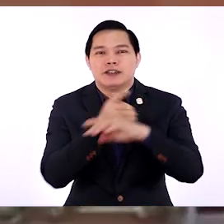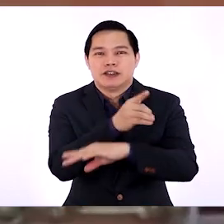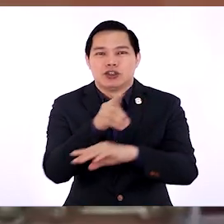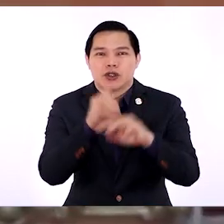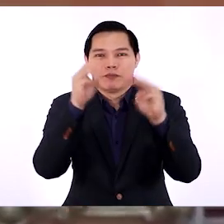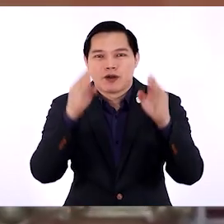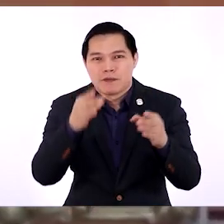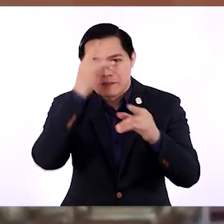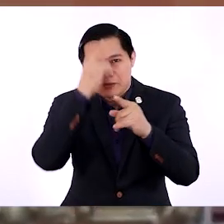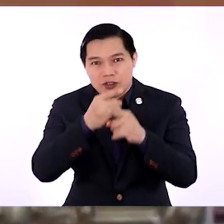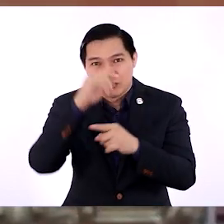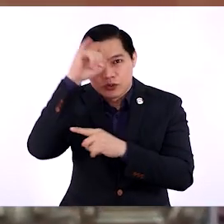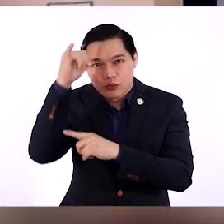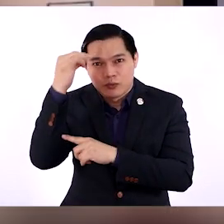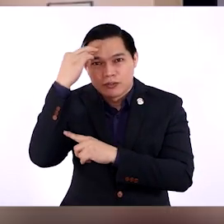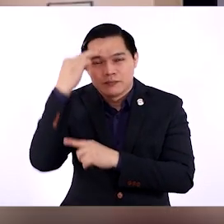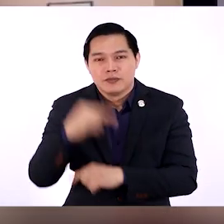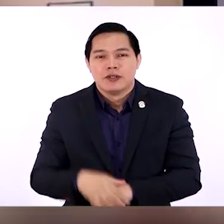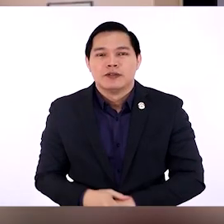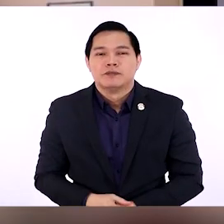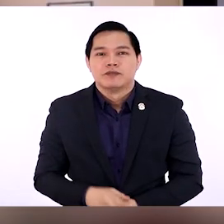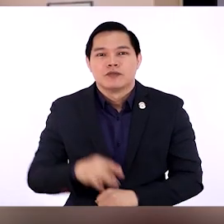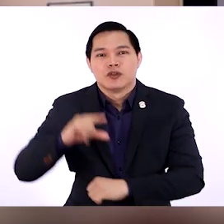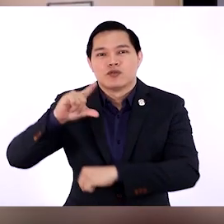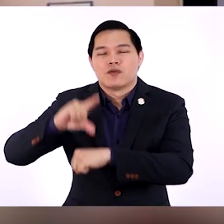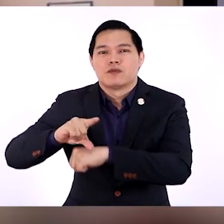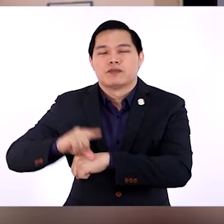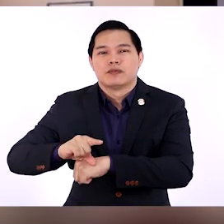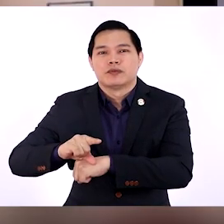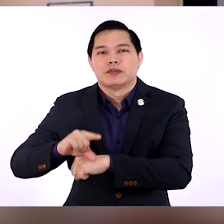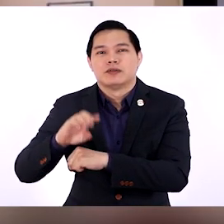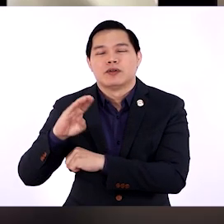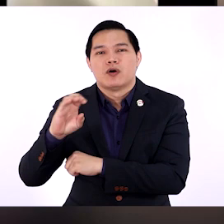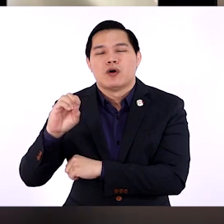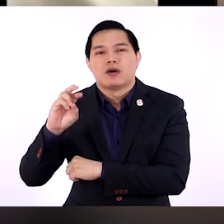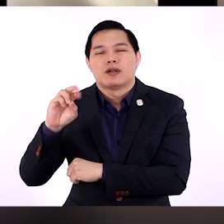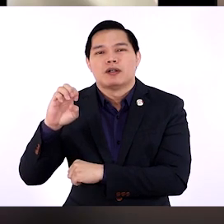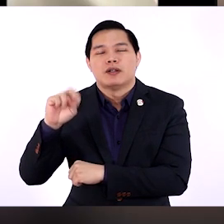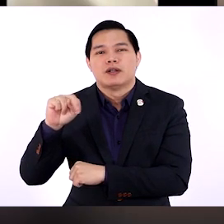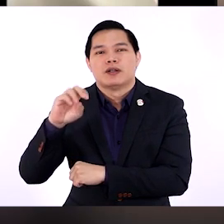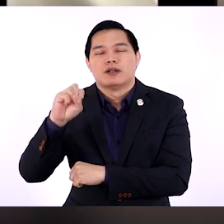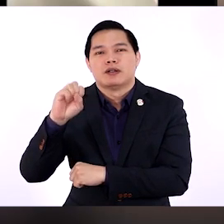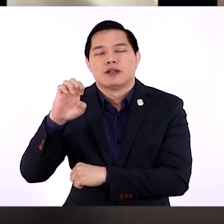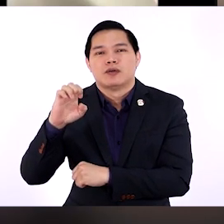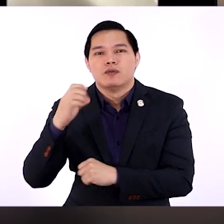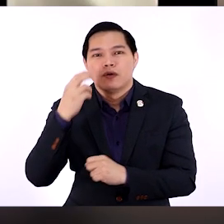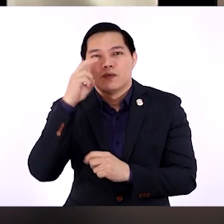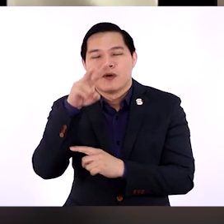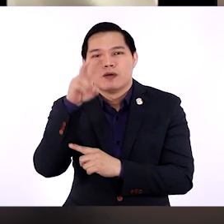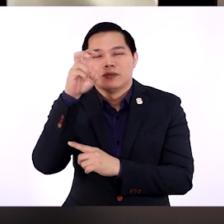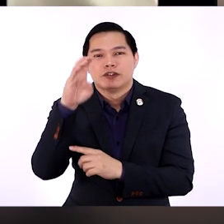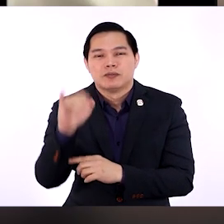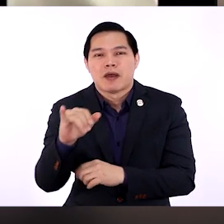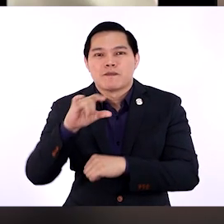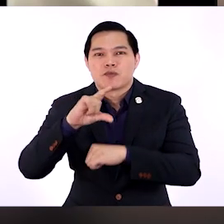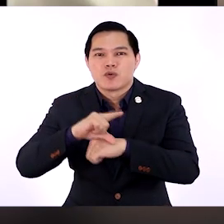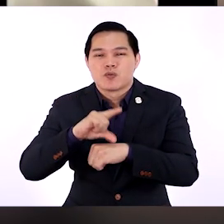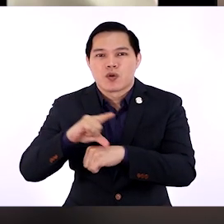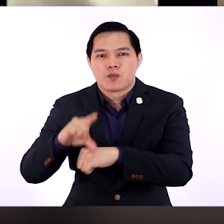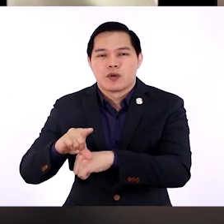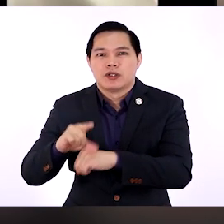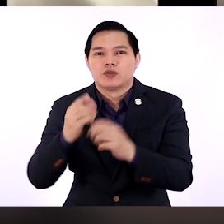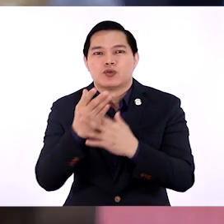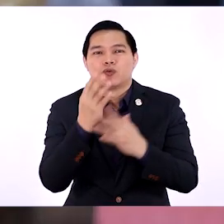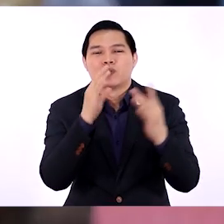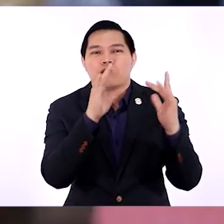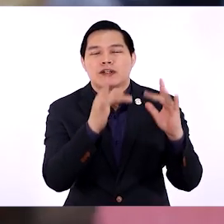Minister, Brother Joel Catalan, in the local congregation of Firenze, and was witnessed by other local congregations through